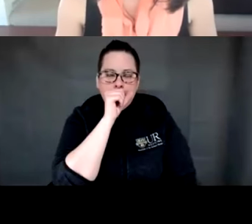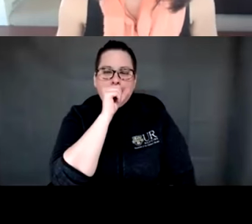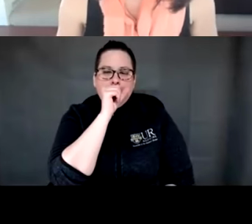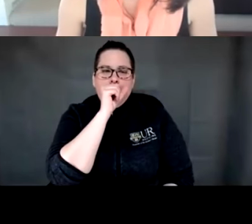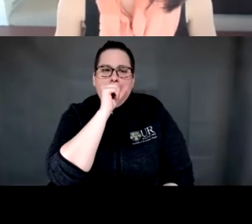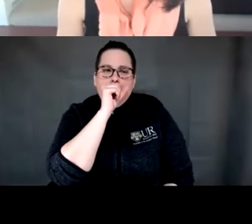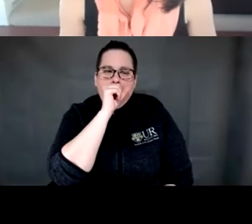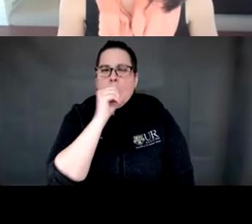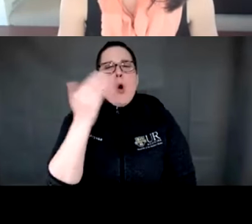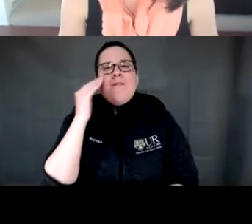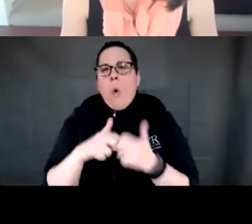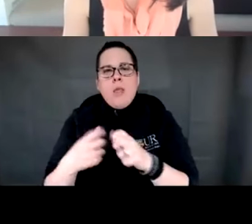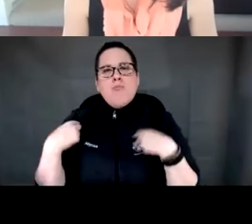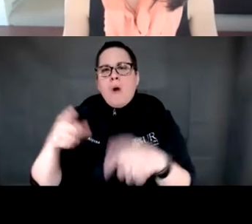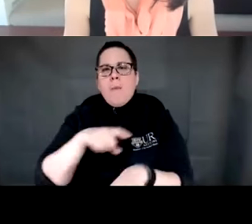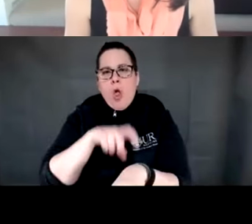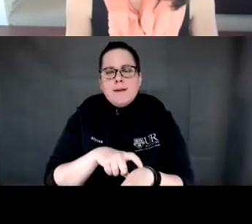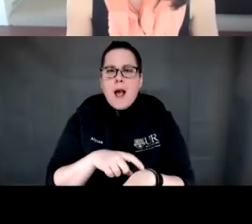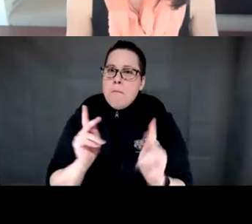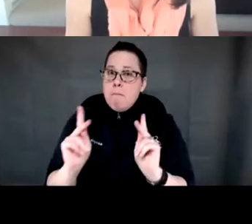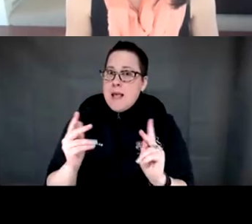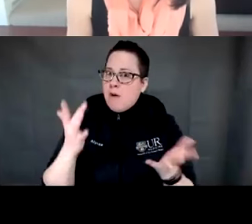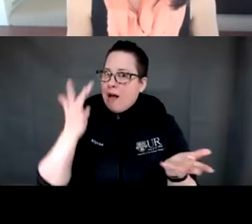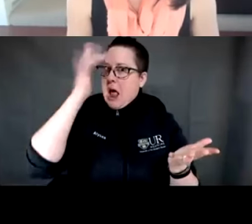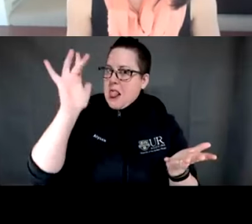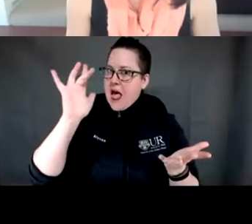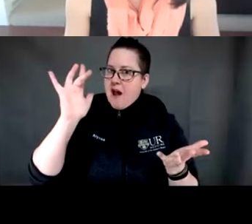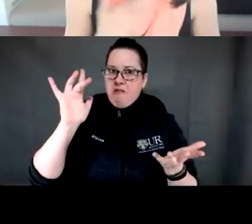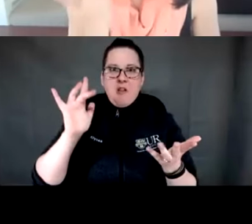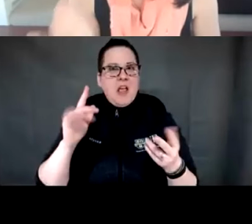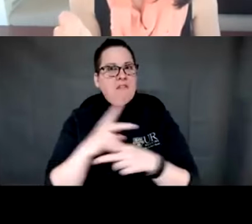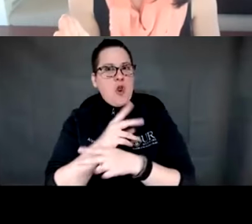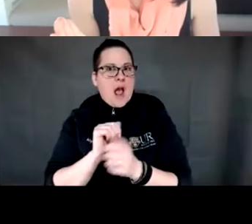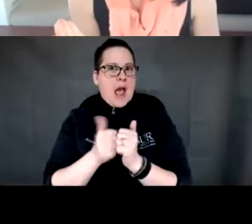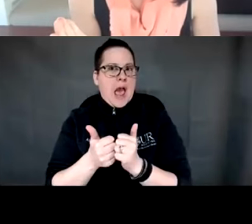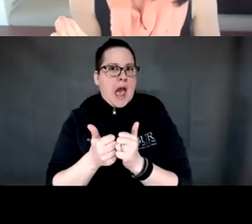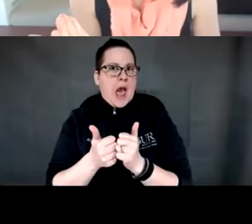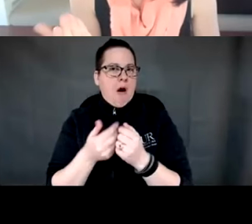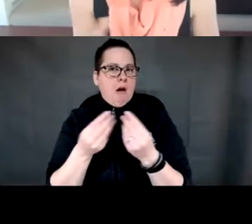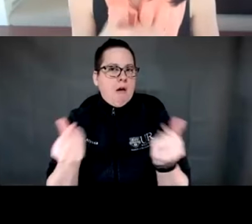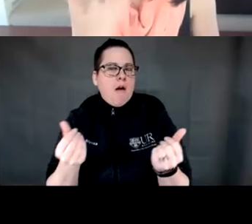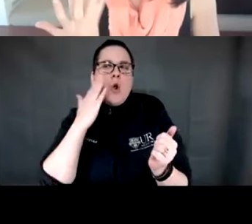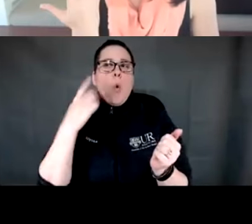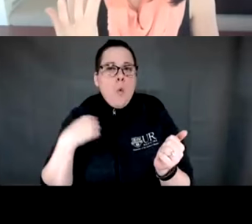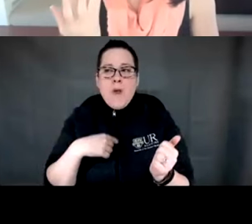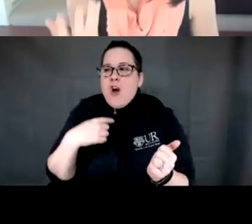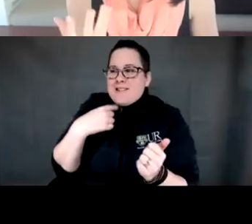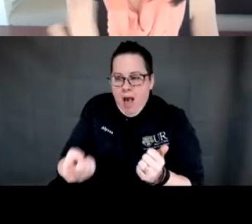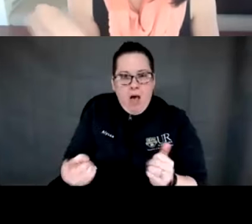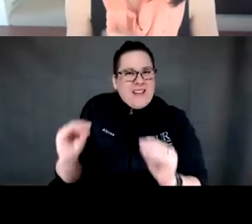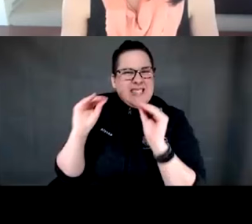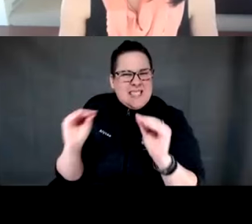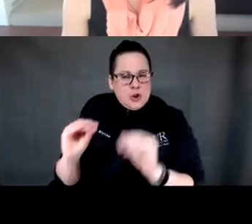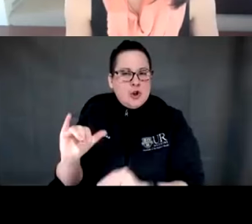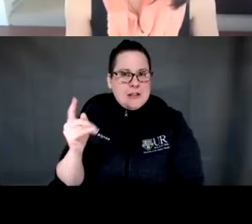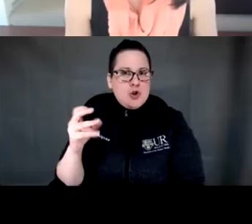known for a long time, and people have come up with some really clever ways to handle the fact that we instruct animals to make movements. I'll call those instructed movements